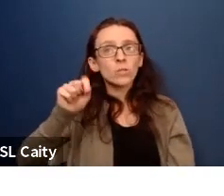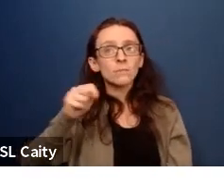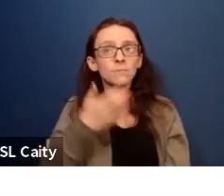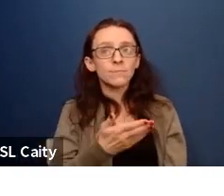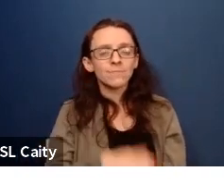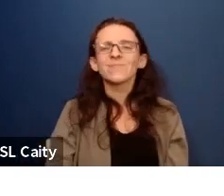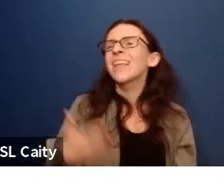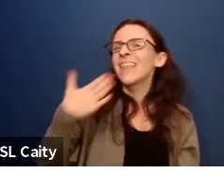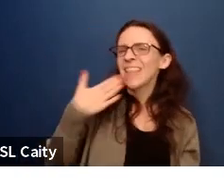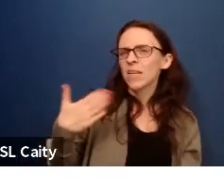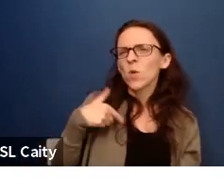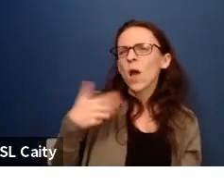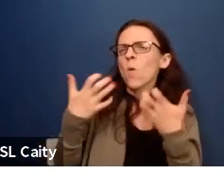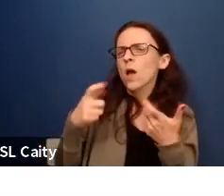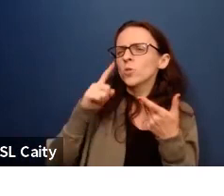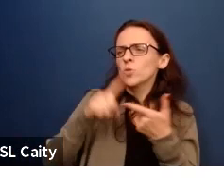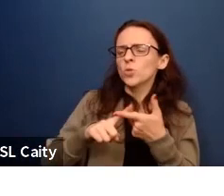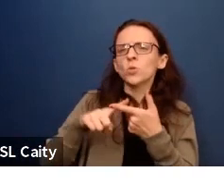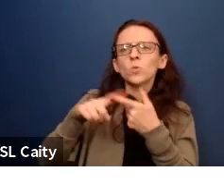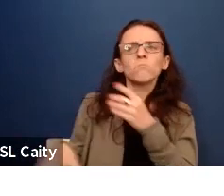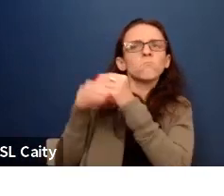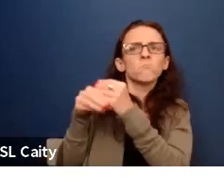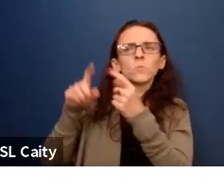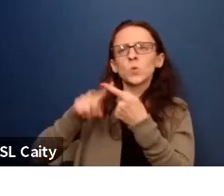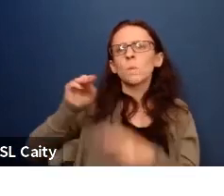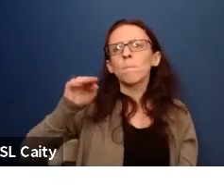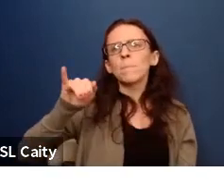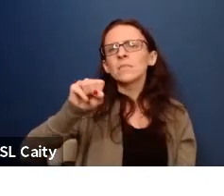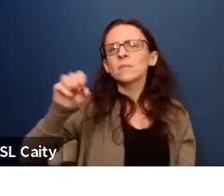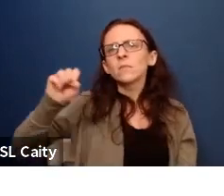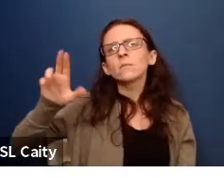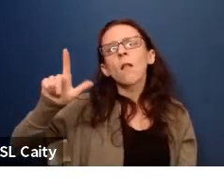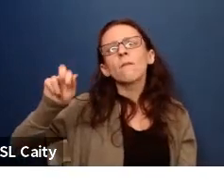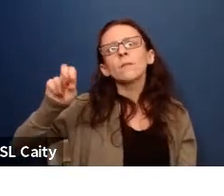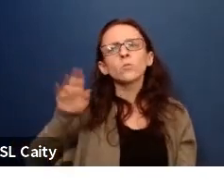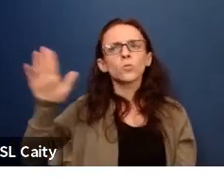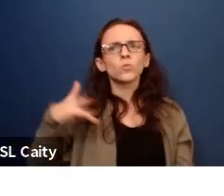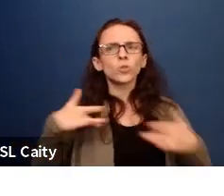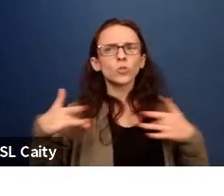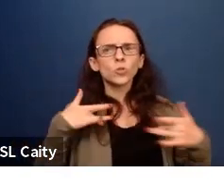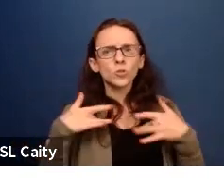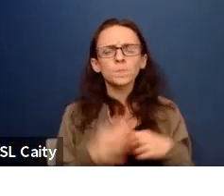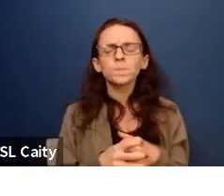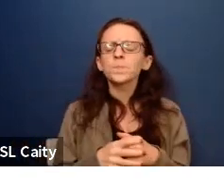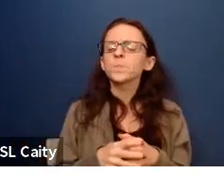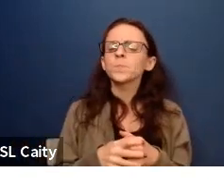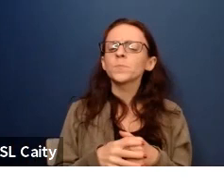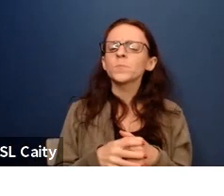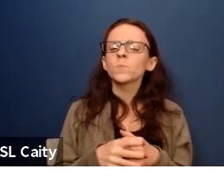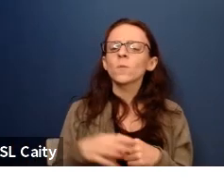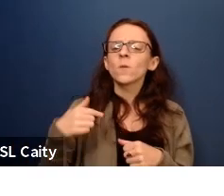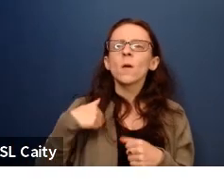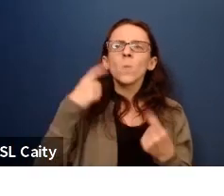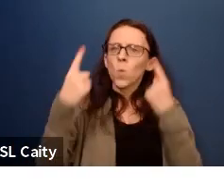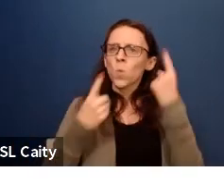Thanks. Just wanted to piggyback on Ms. Sullivan's concern there. And I'm wondering if the numbers